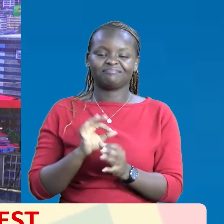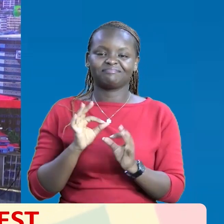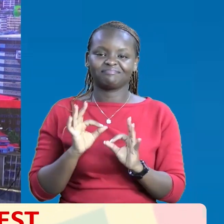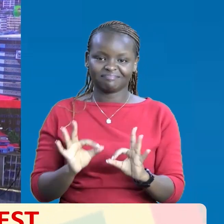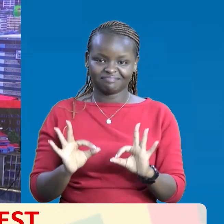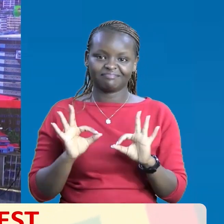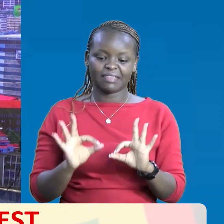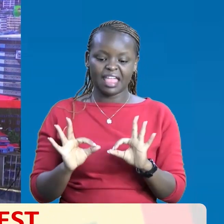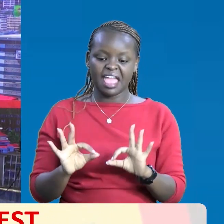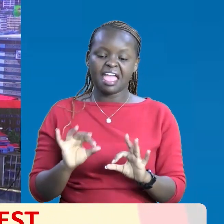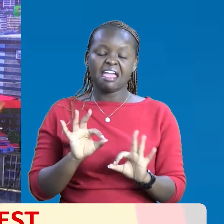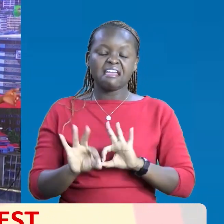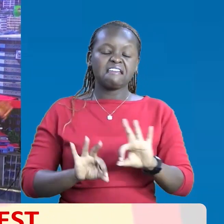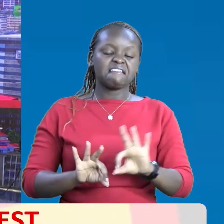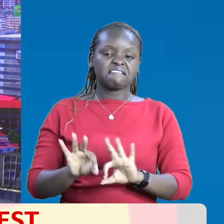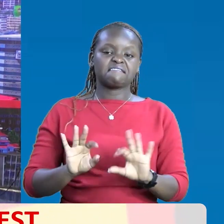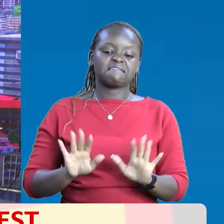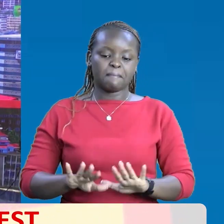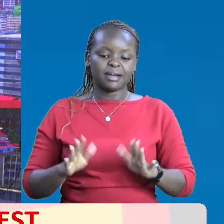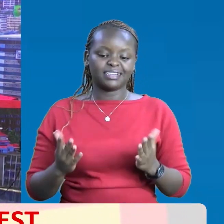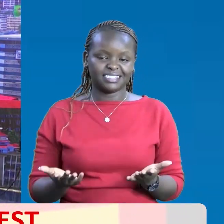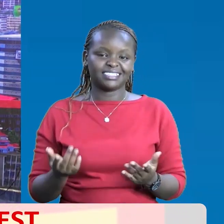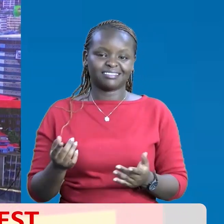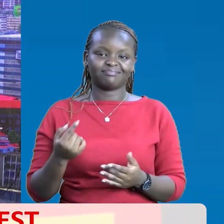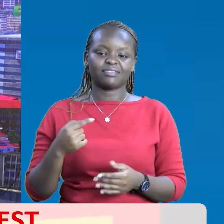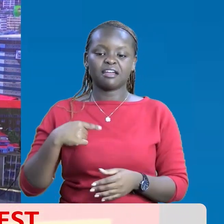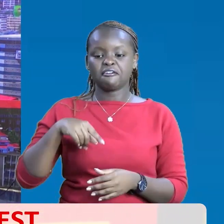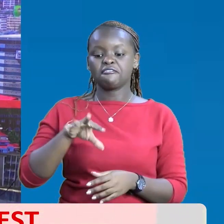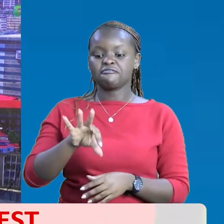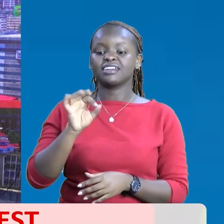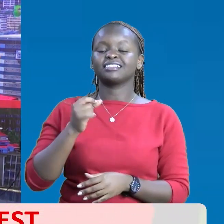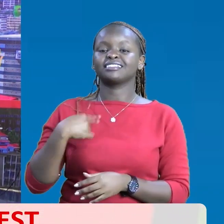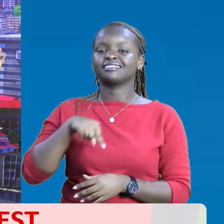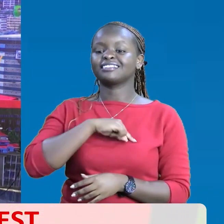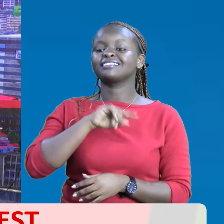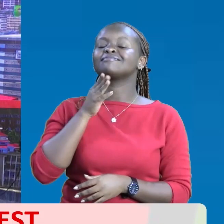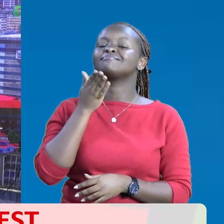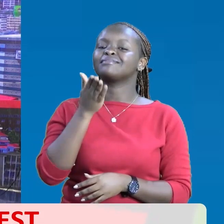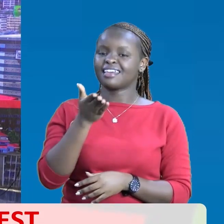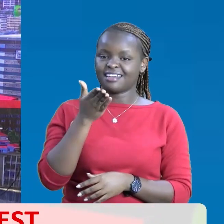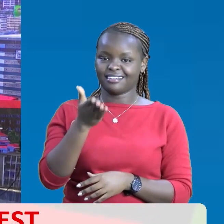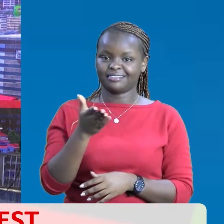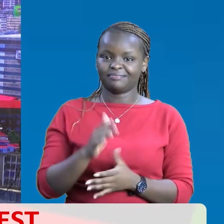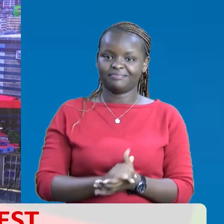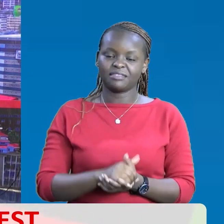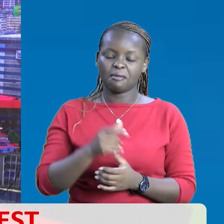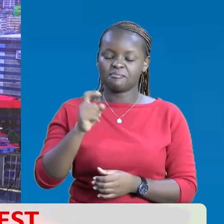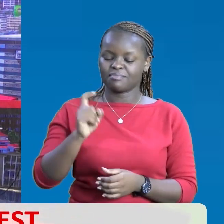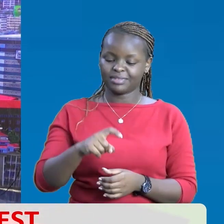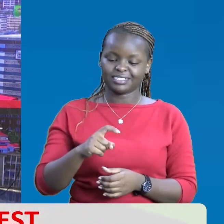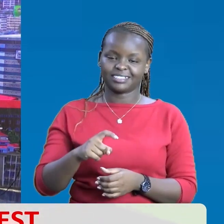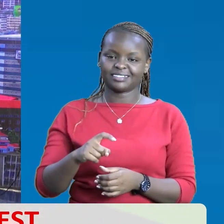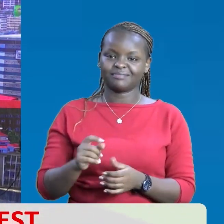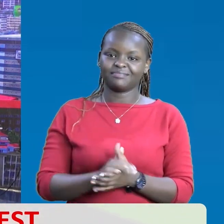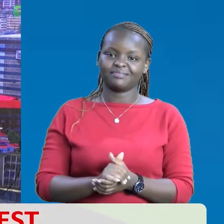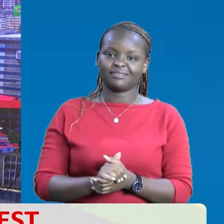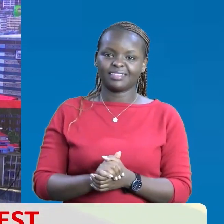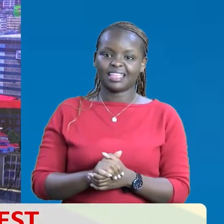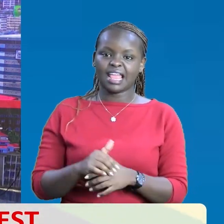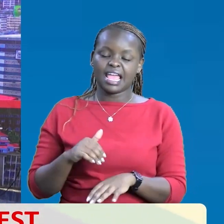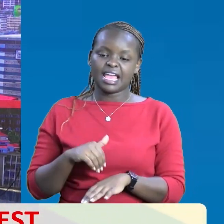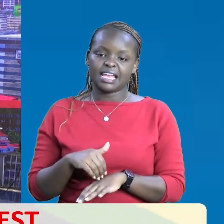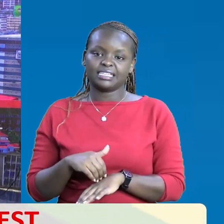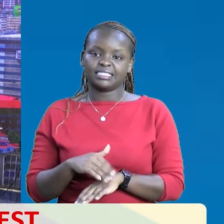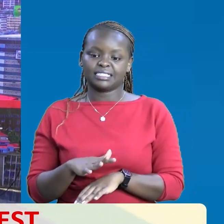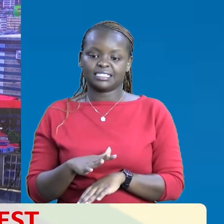watu wasema if it's a party we there you define us. Tunatokea kupiga sherehe, si ndio? So artist of the week pale sending pia guests pale this